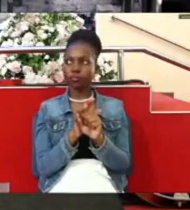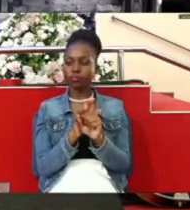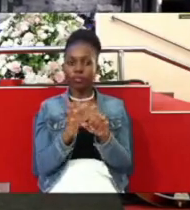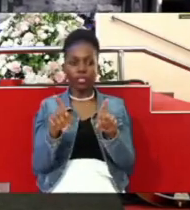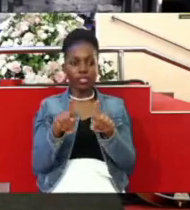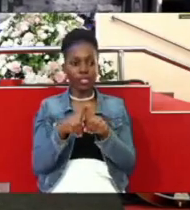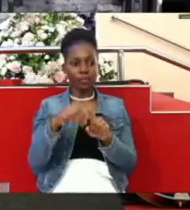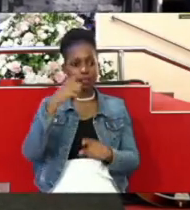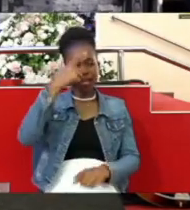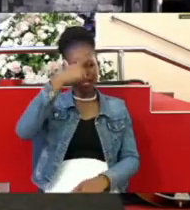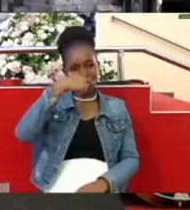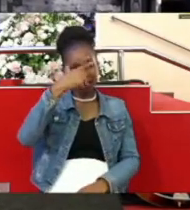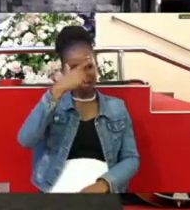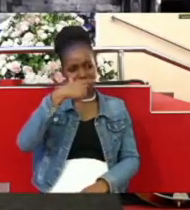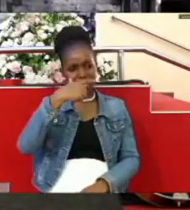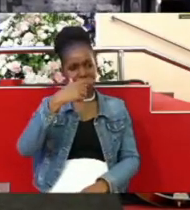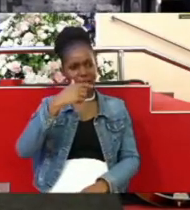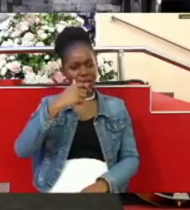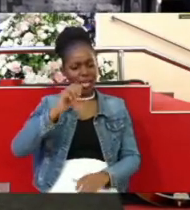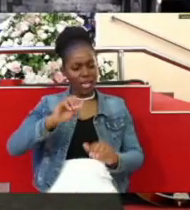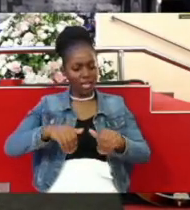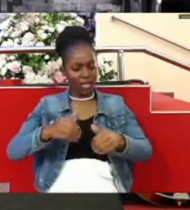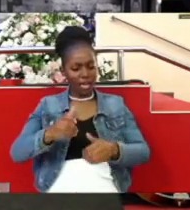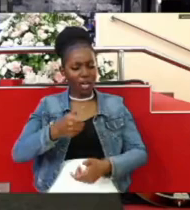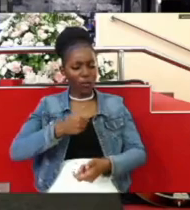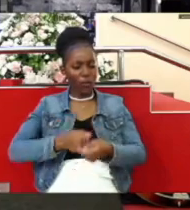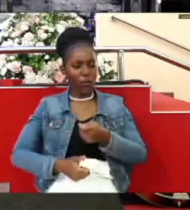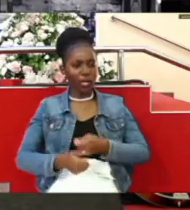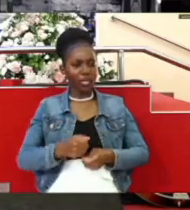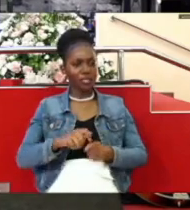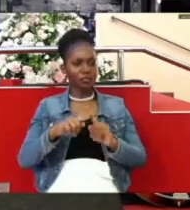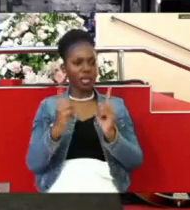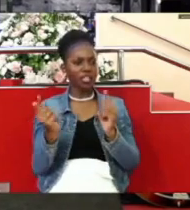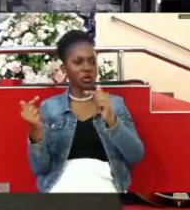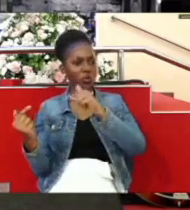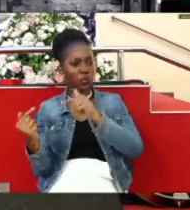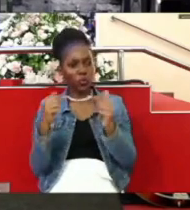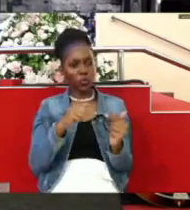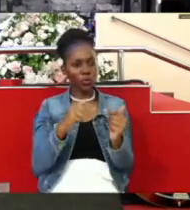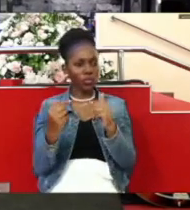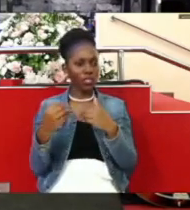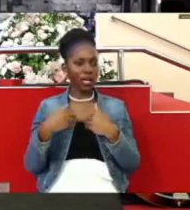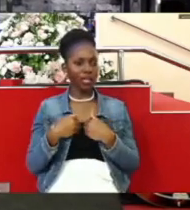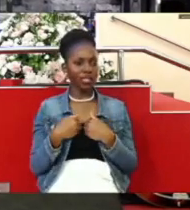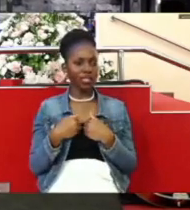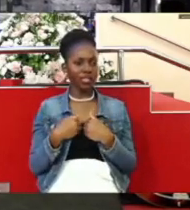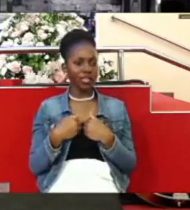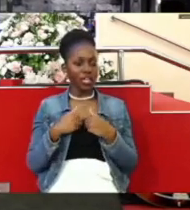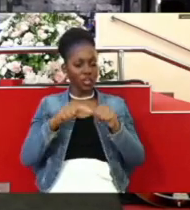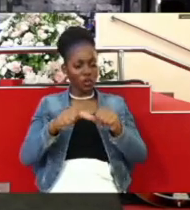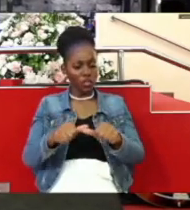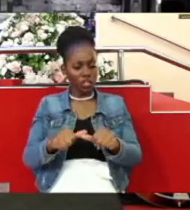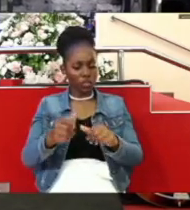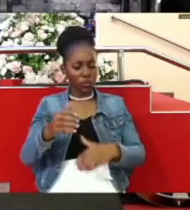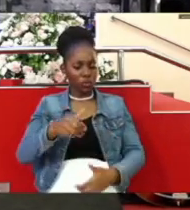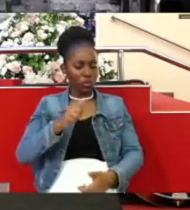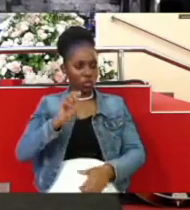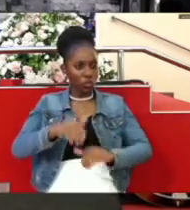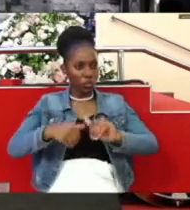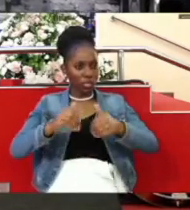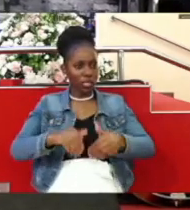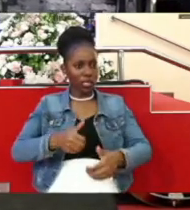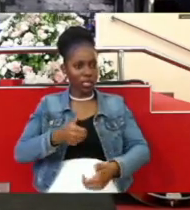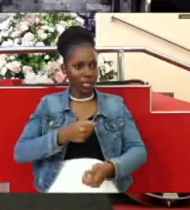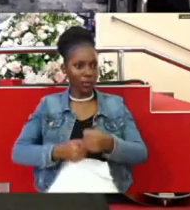He never appeared at Ezek. He never appeared at Sitna. But when he was